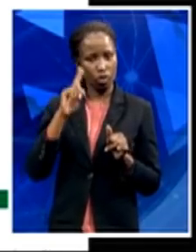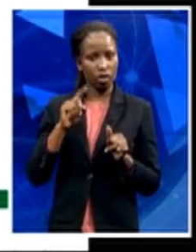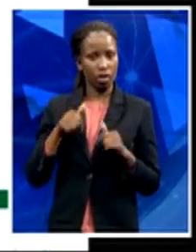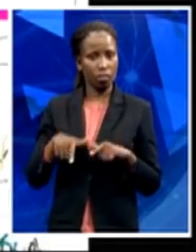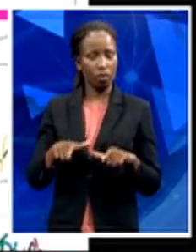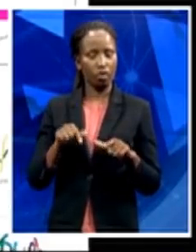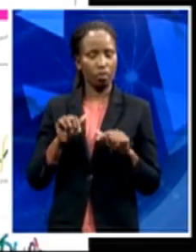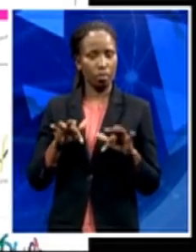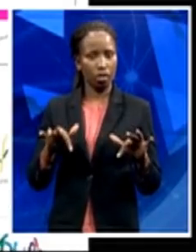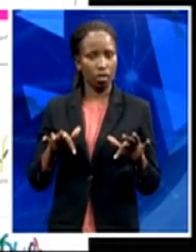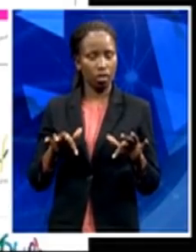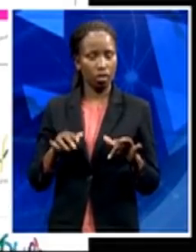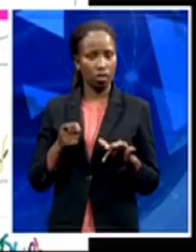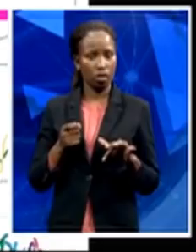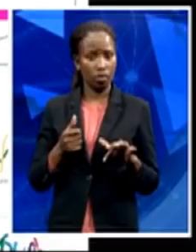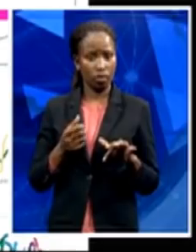Oskani.